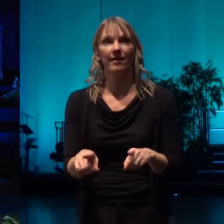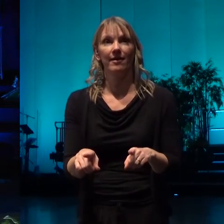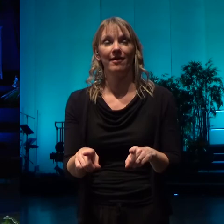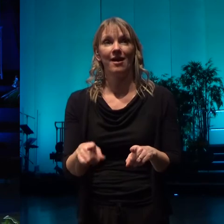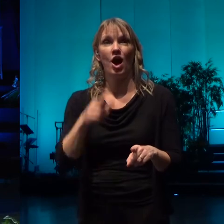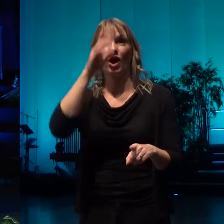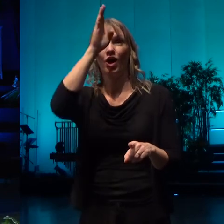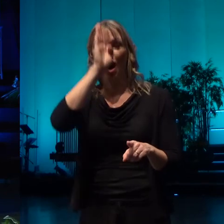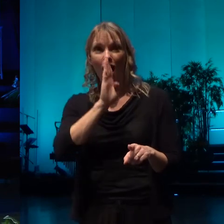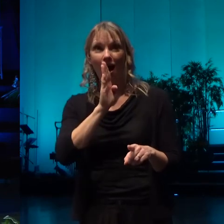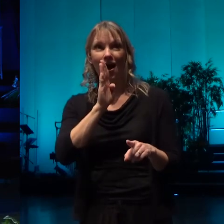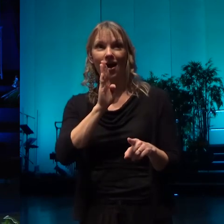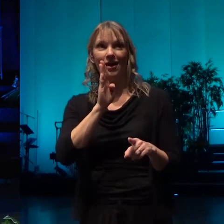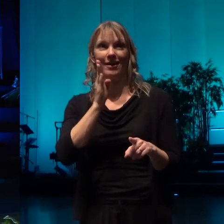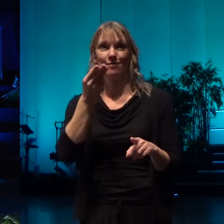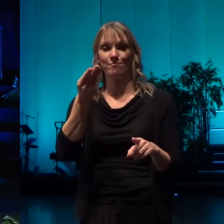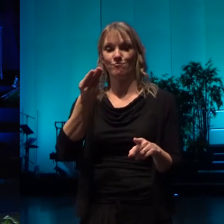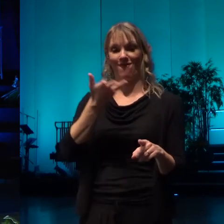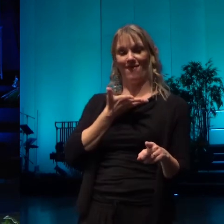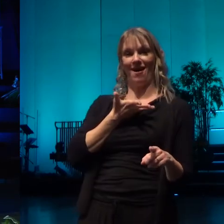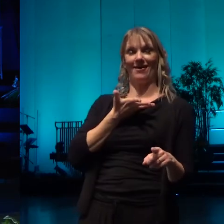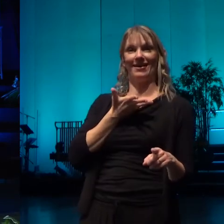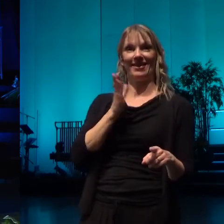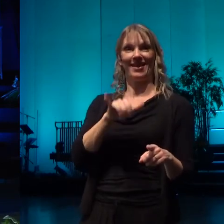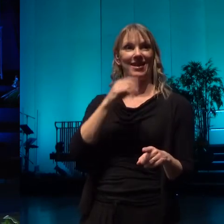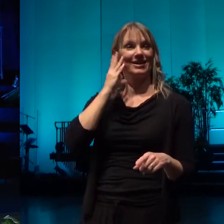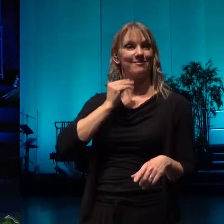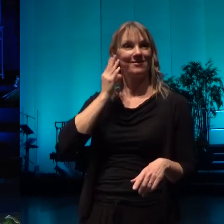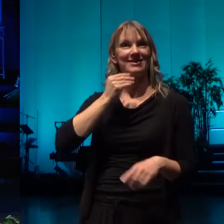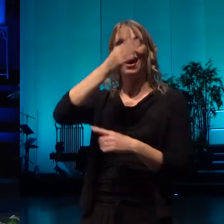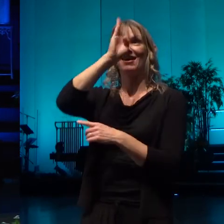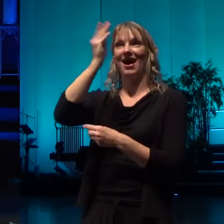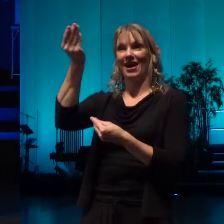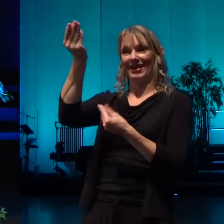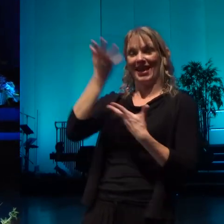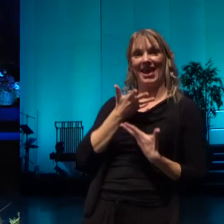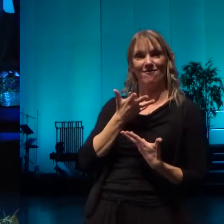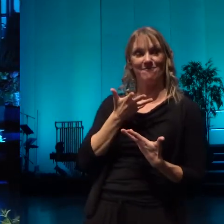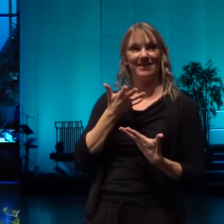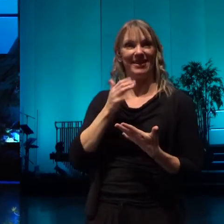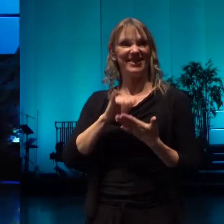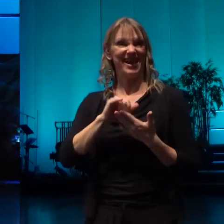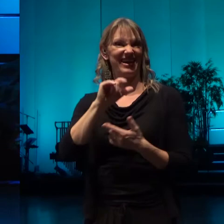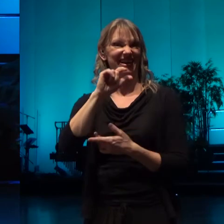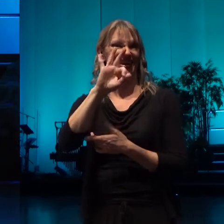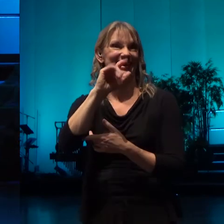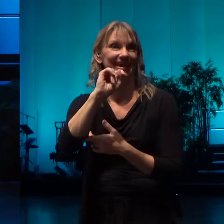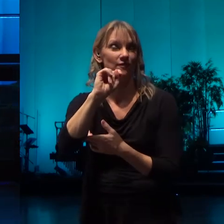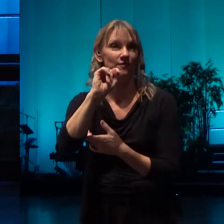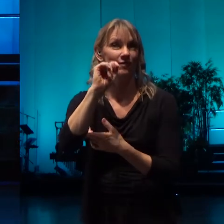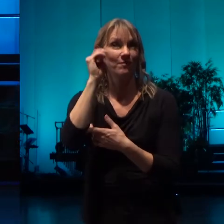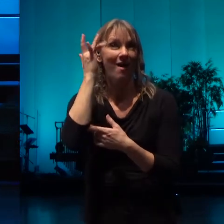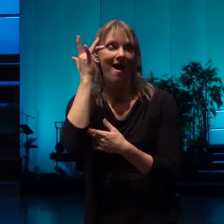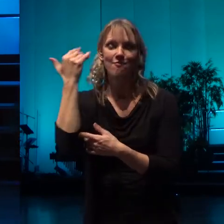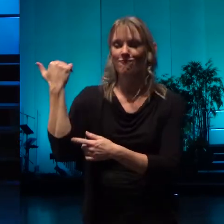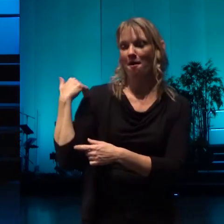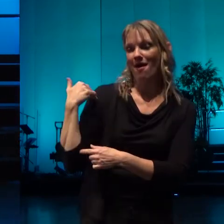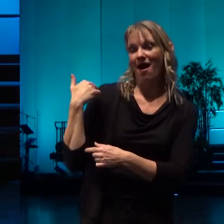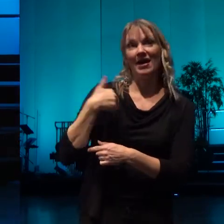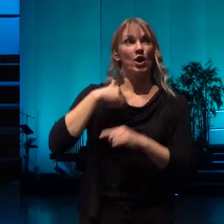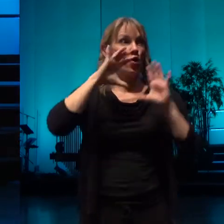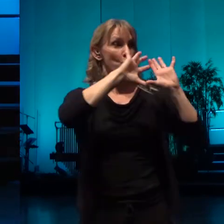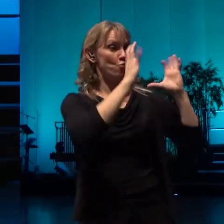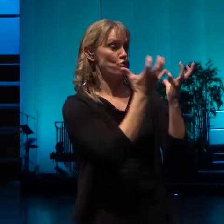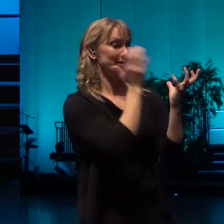God brought me that experience. God gave me that gift to remind me, as crazy as the world may